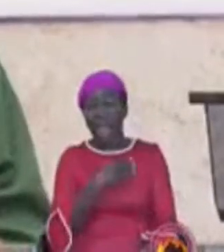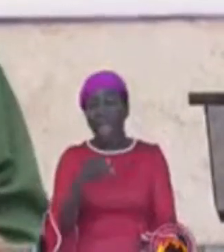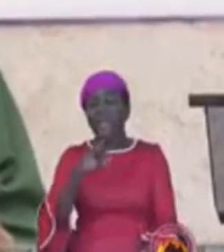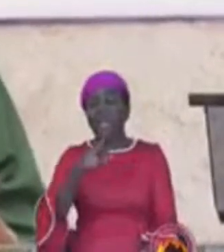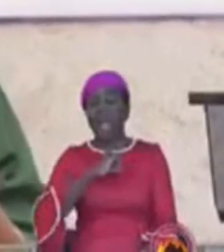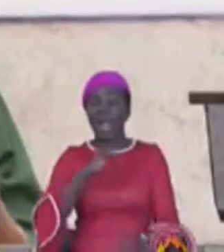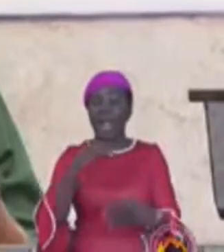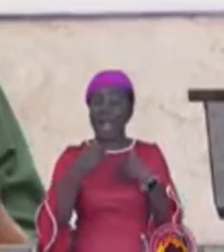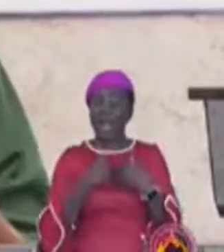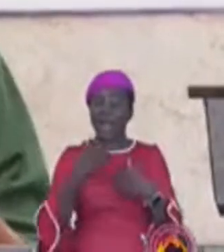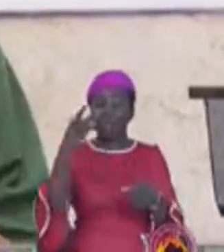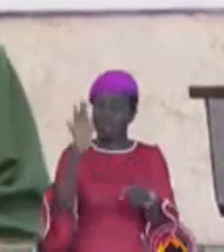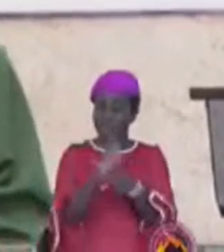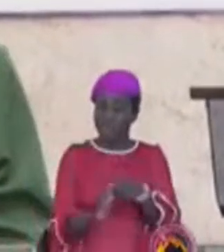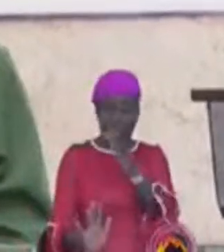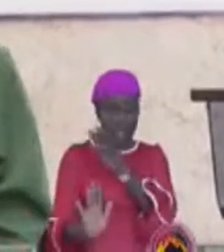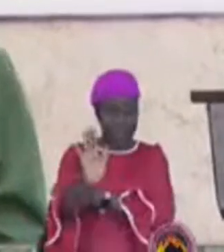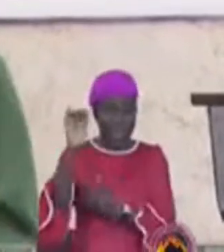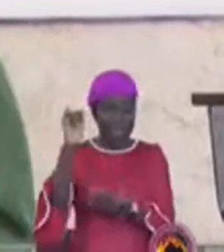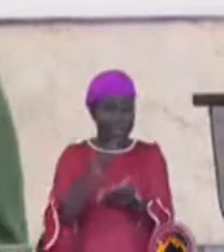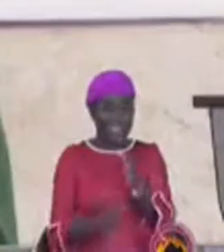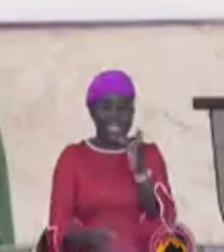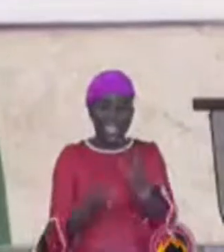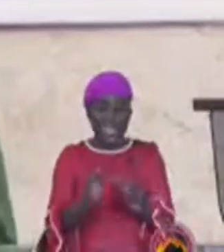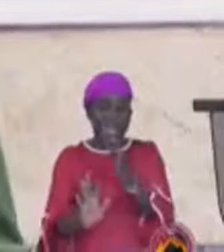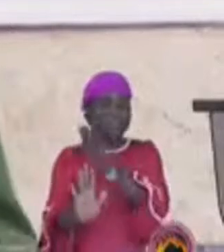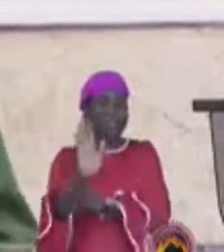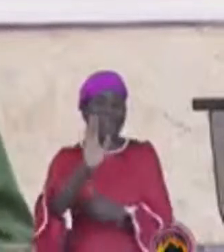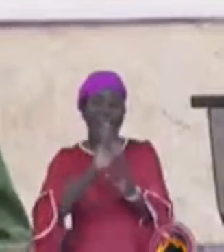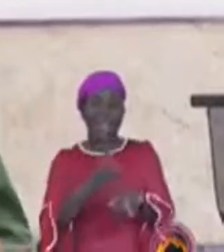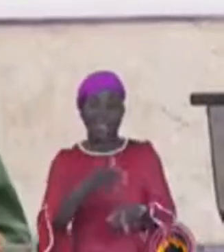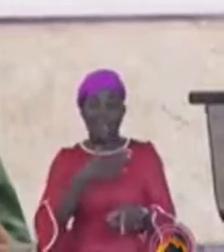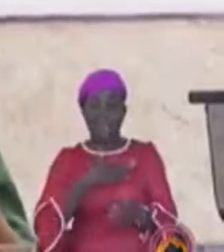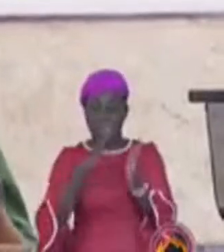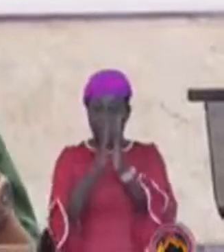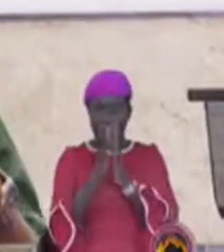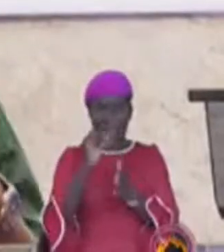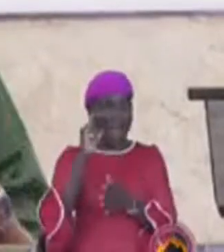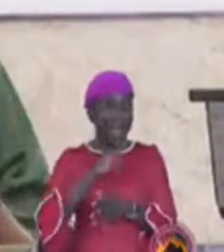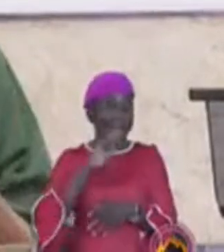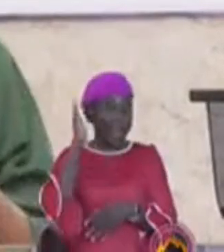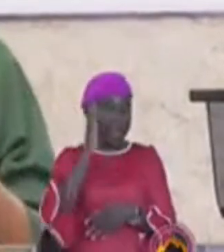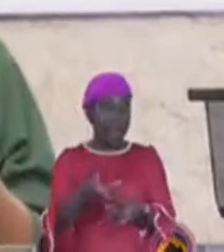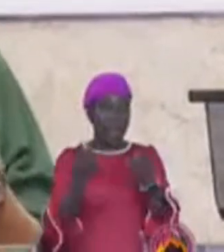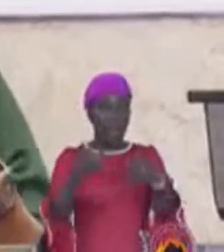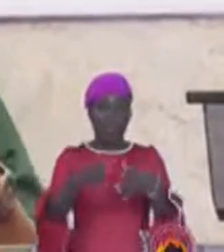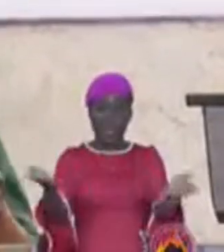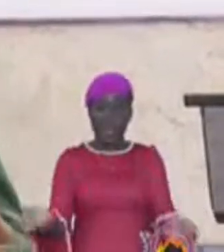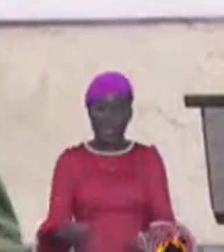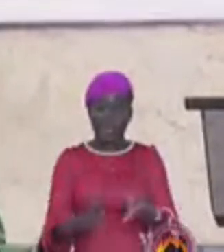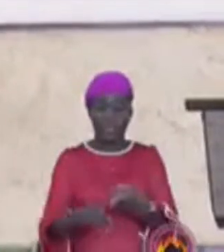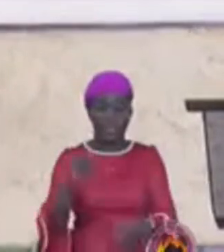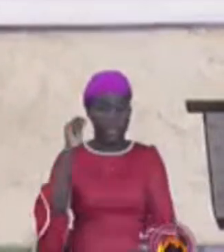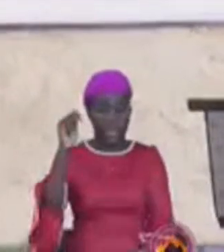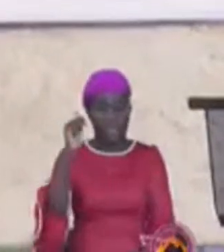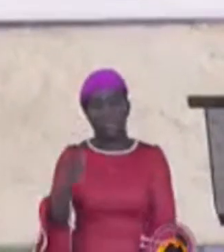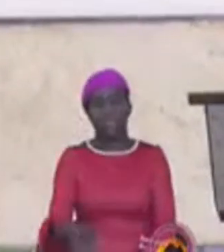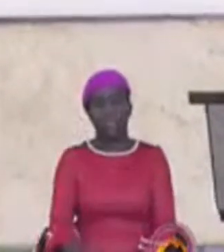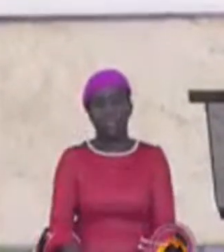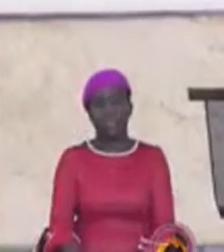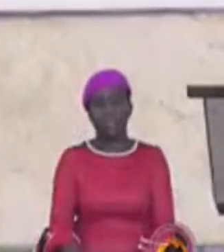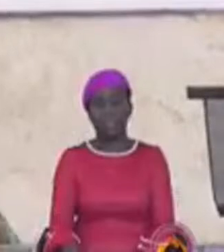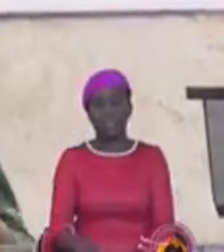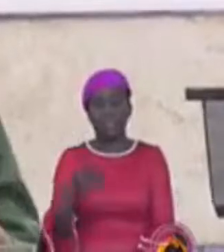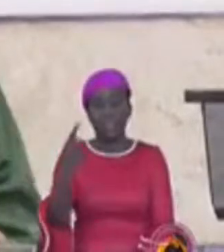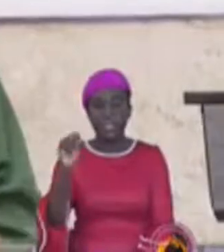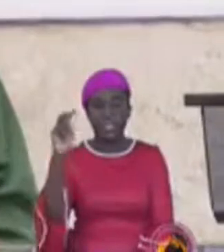If God will answer my prayer, I will come on this mountain to testify for what he has done. The second testimony is about